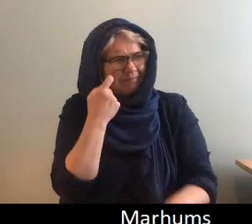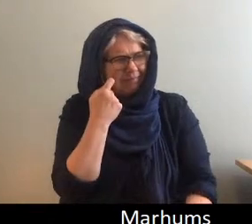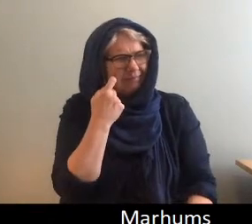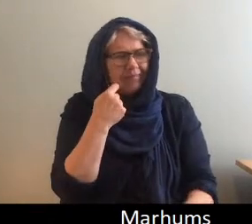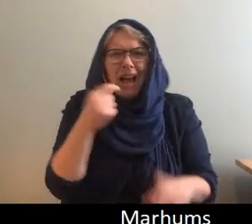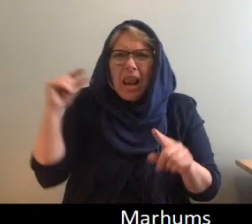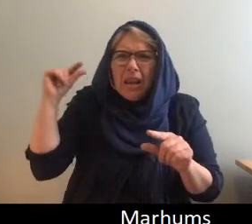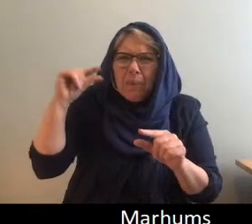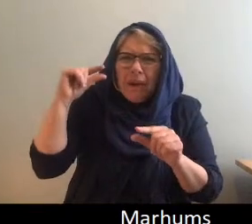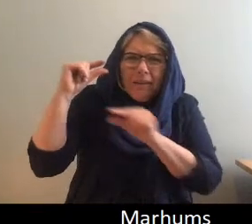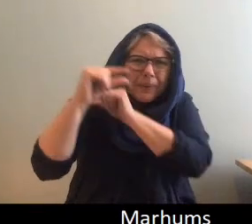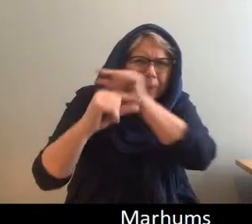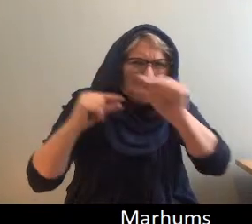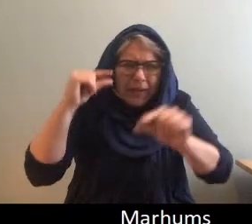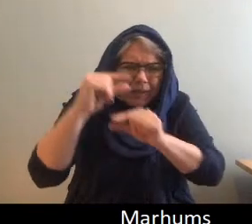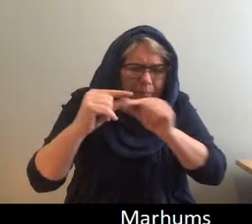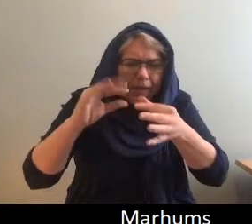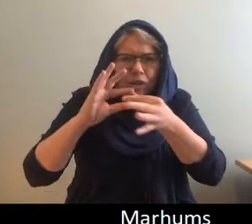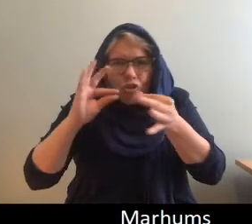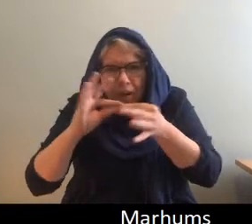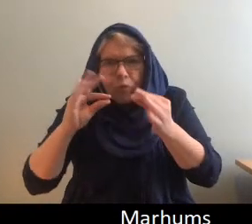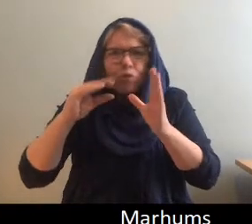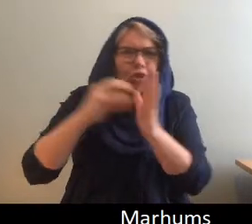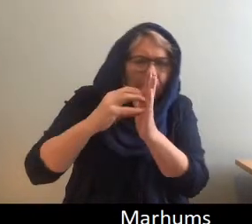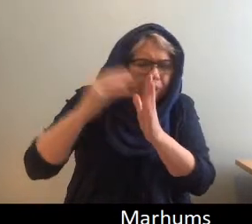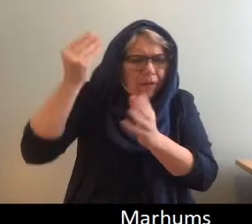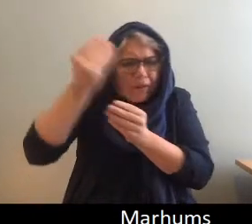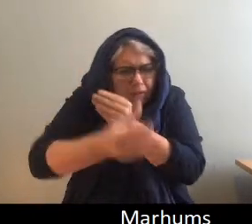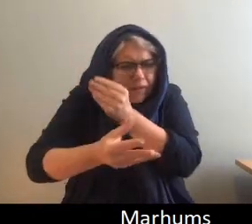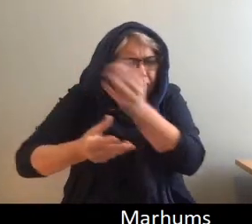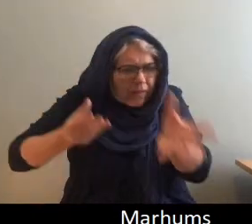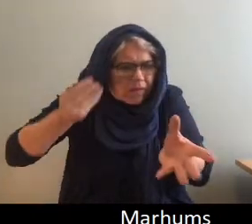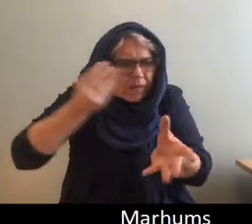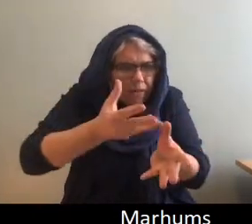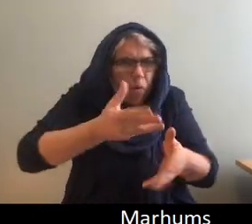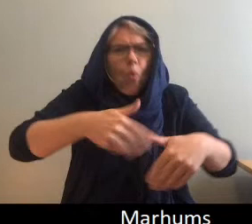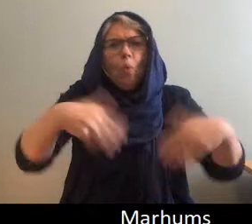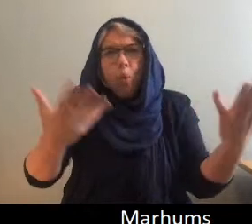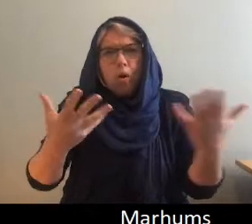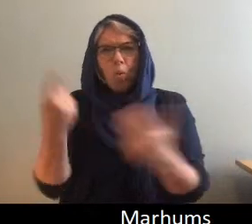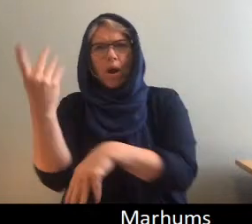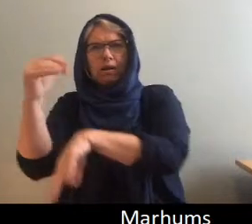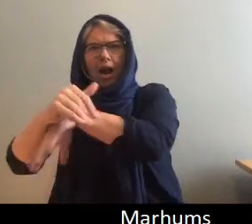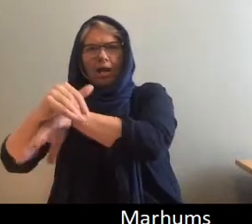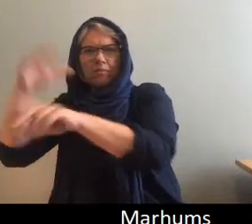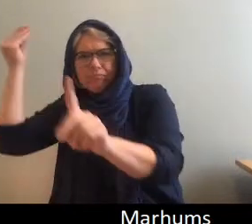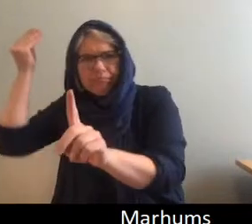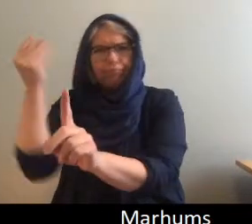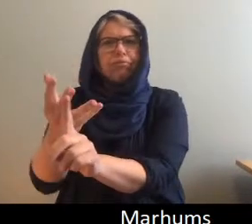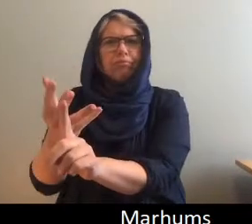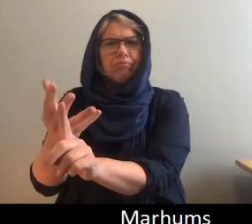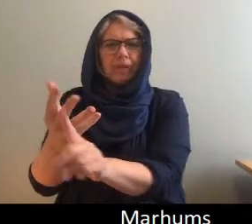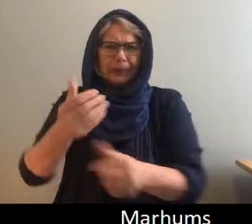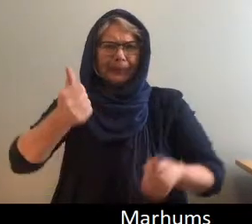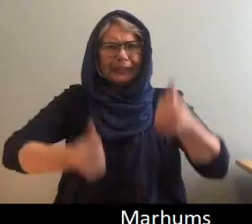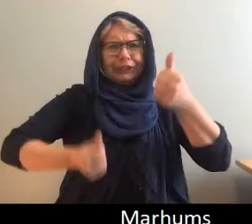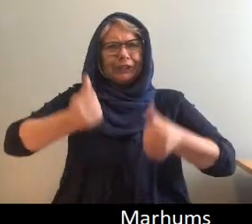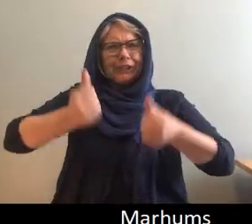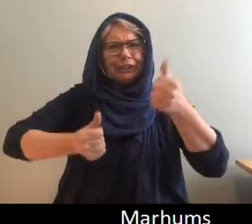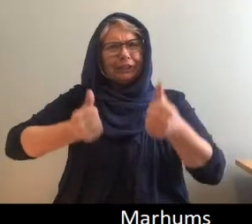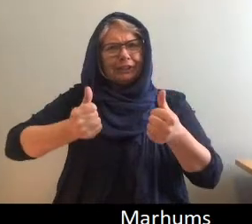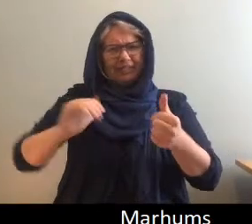misunderstanding that they've tried to propagate. In actuality, the Holy Quran was given to the Holy Prophet of